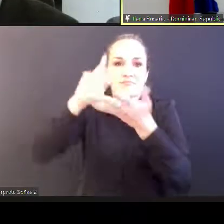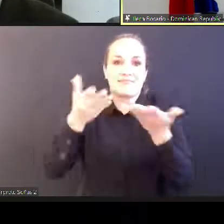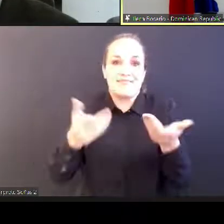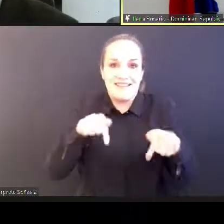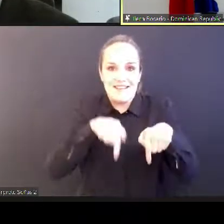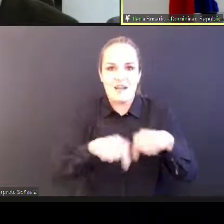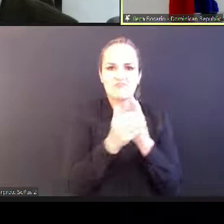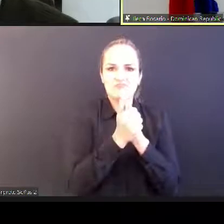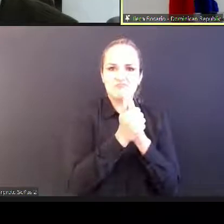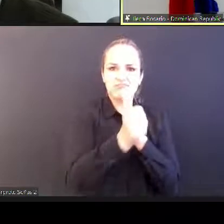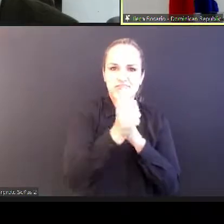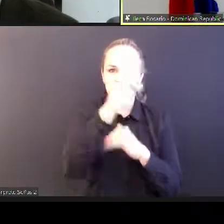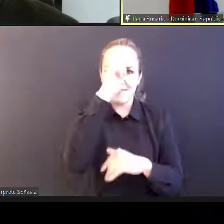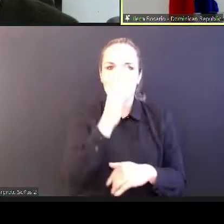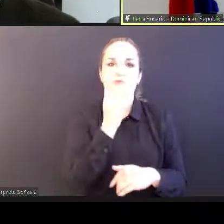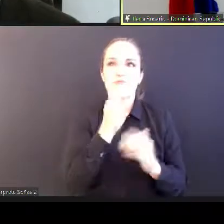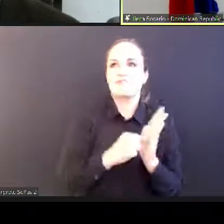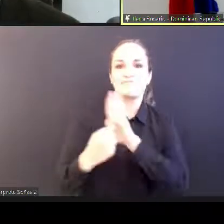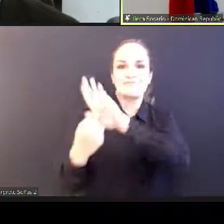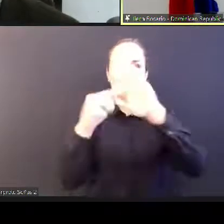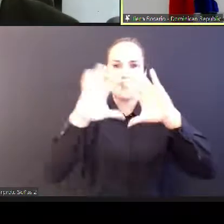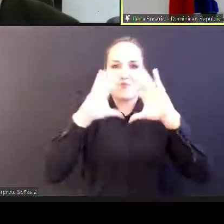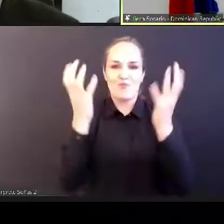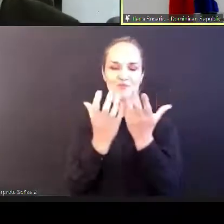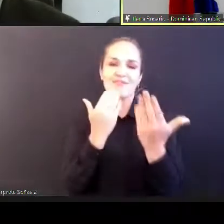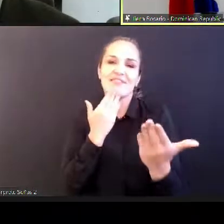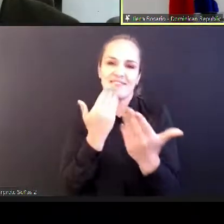a todo el mundo. Muchísimas gracias, Tom.